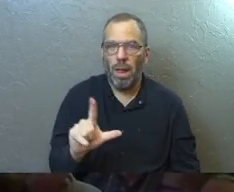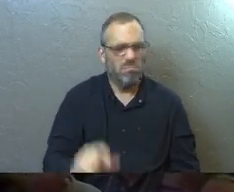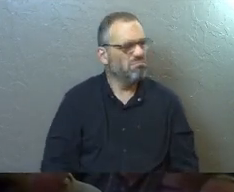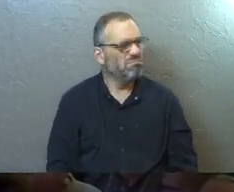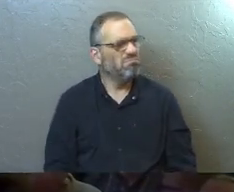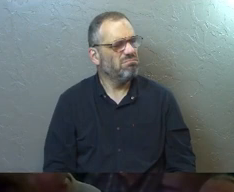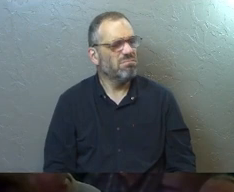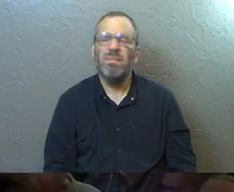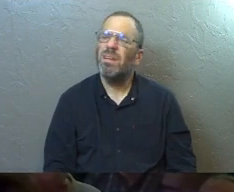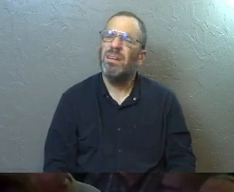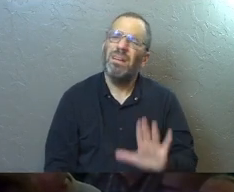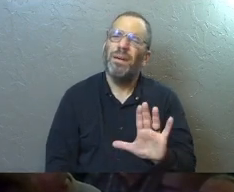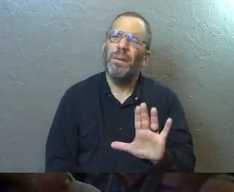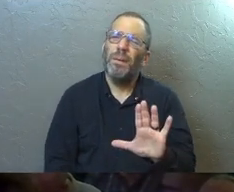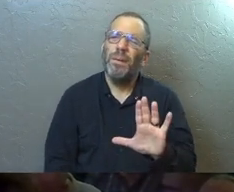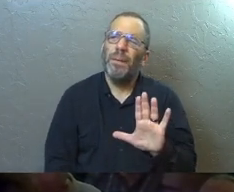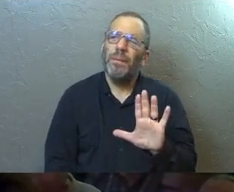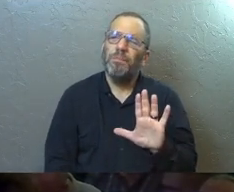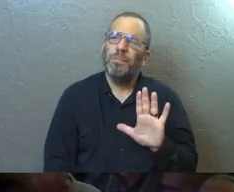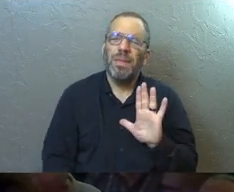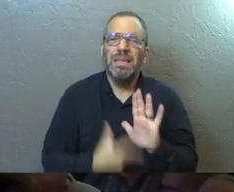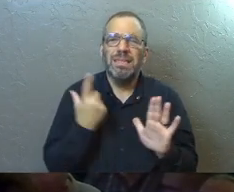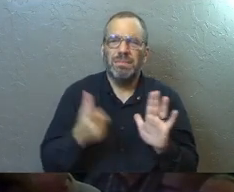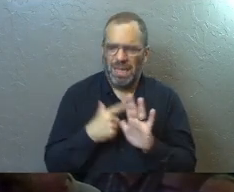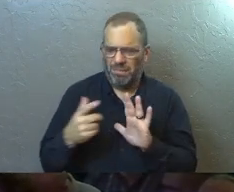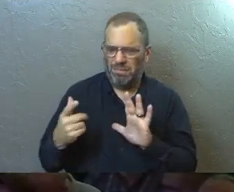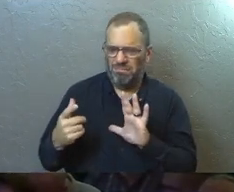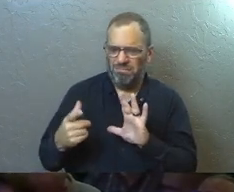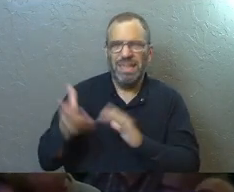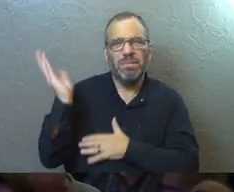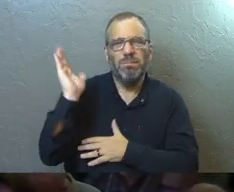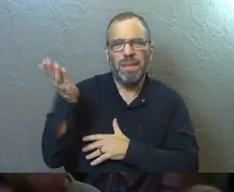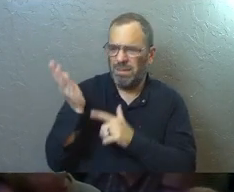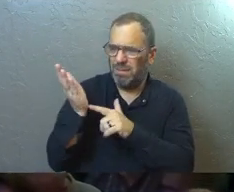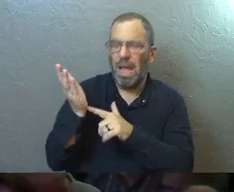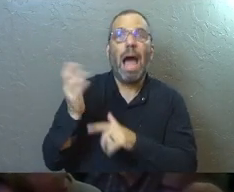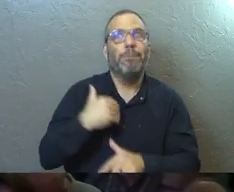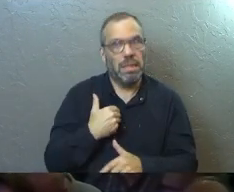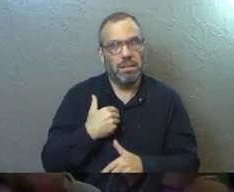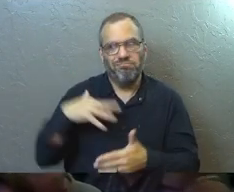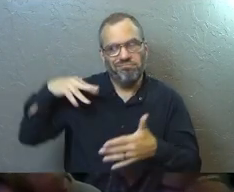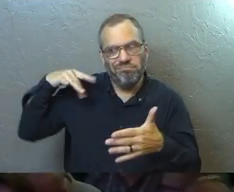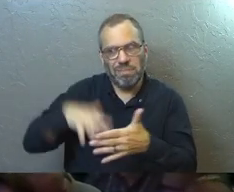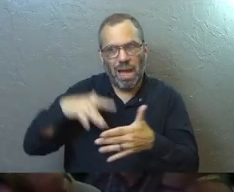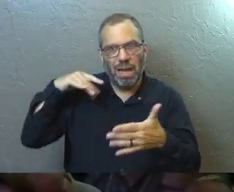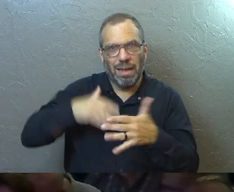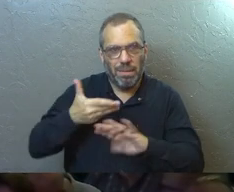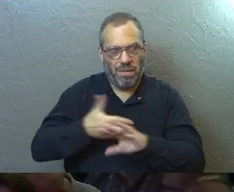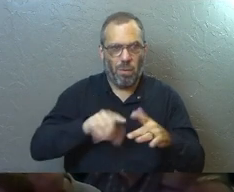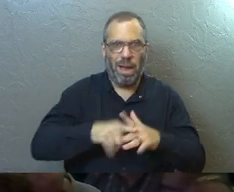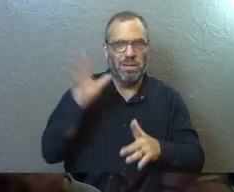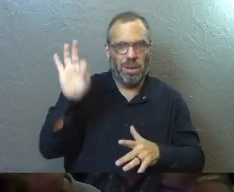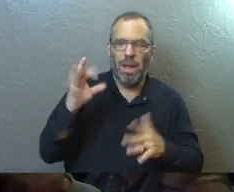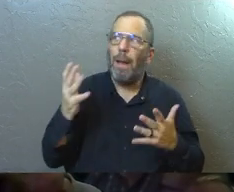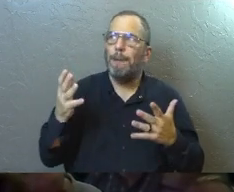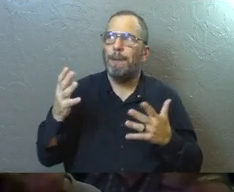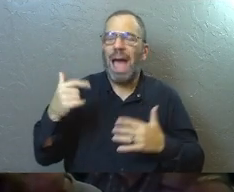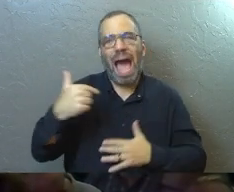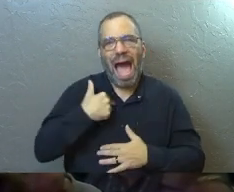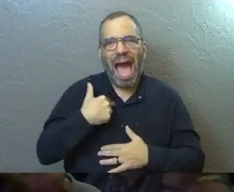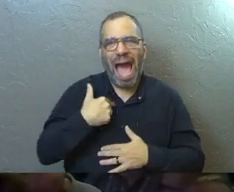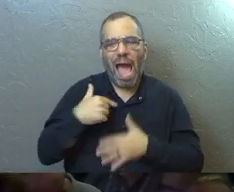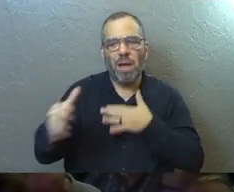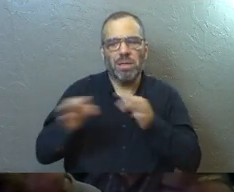Now, just say this for you. So sometimes in messages, like I've done my study before I get to the message, sometimes I